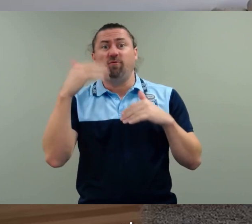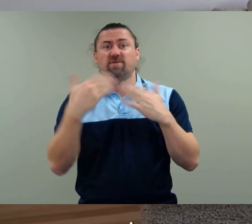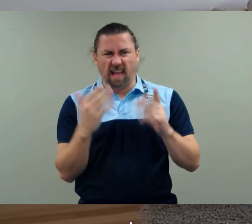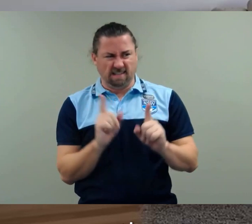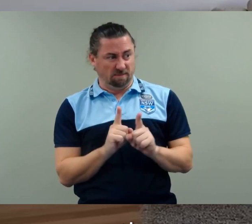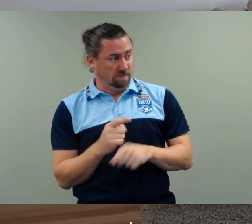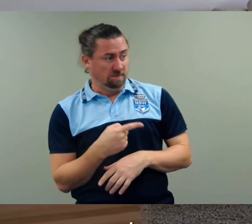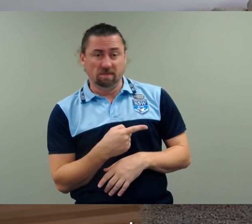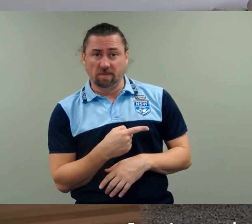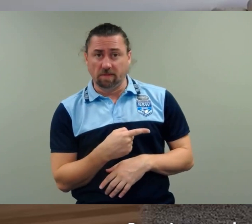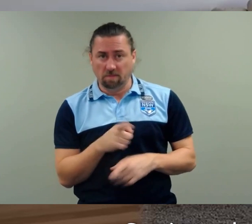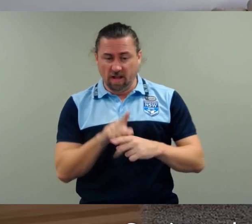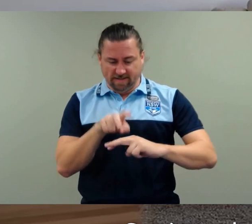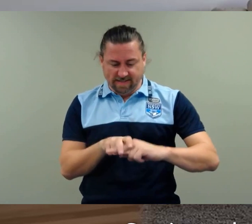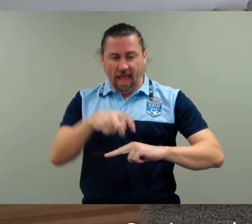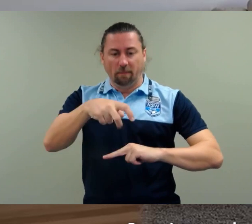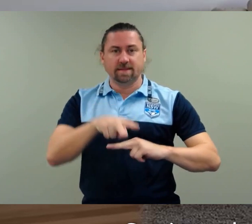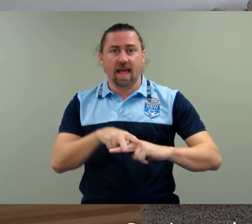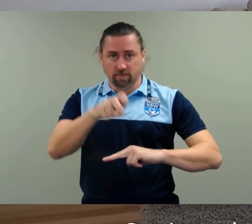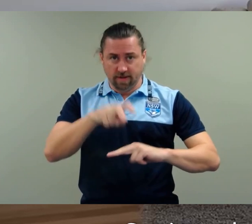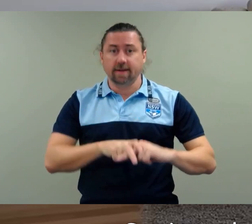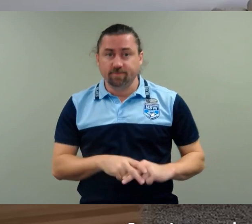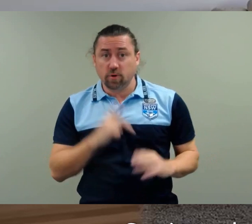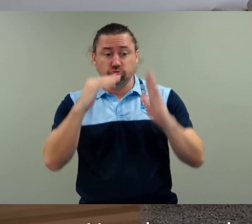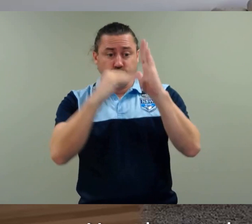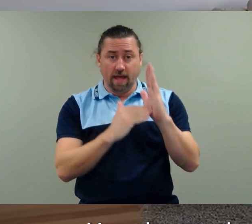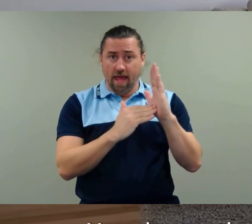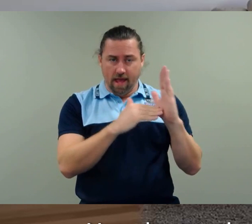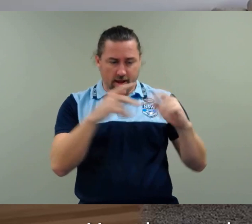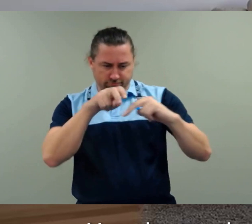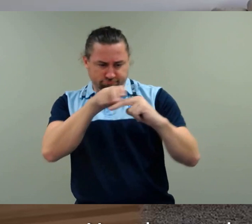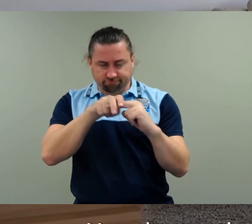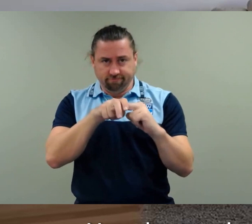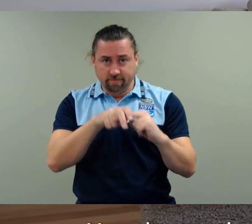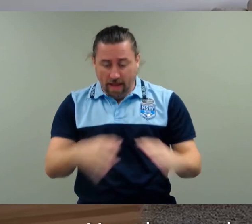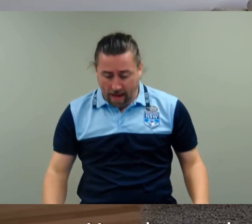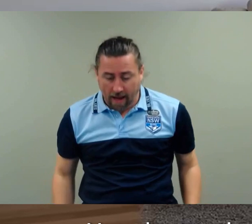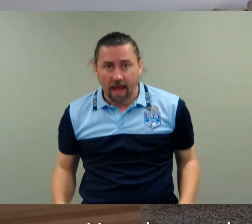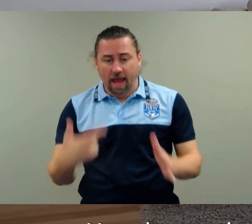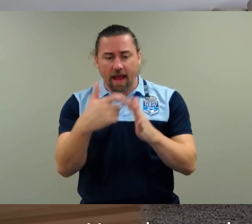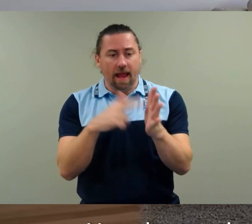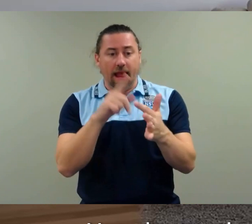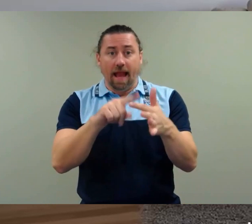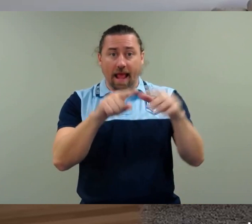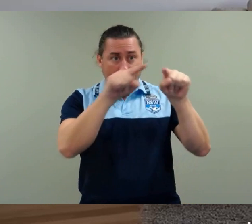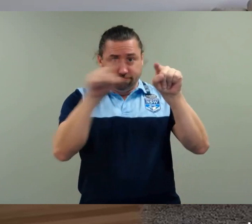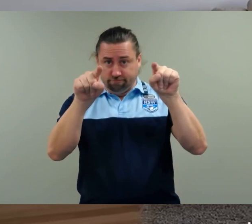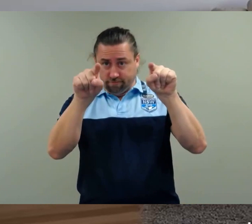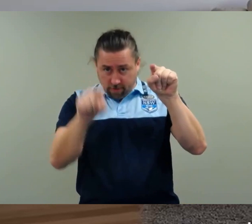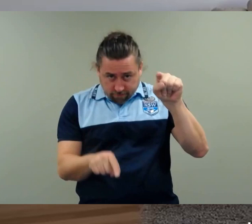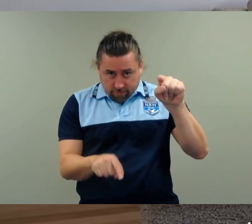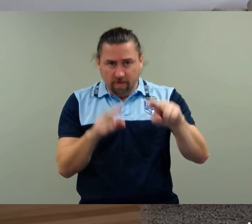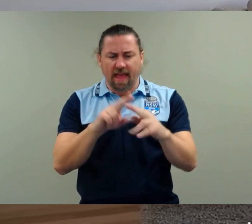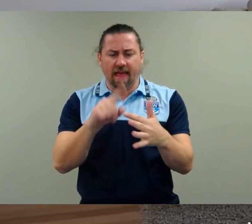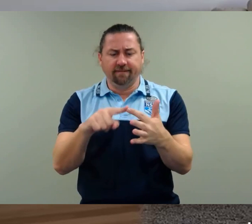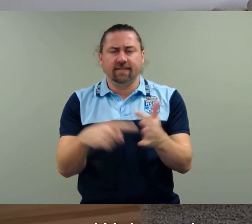in, day out. So sit on the front half of your chair seat. Your knees should be bent at a 90-degree angle and feet flat